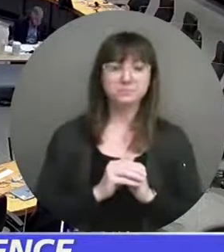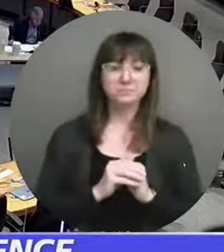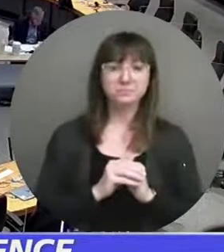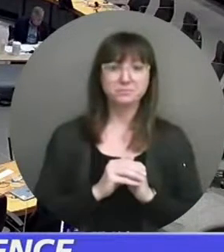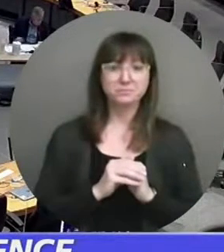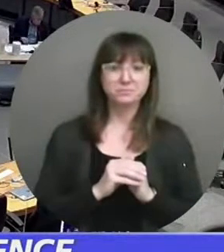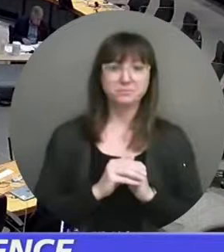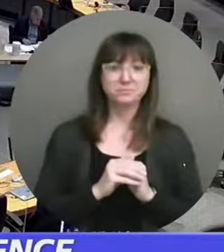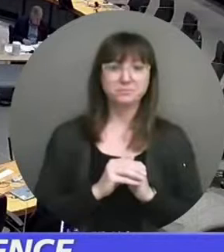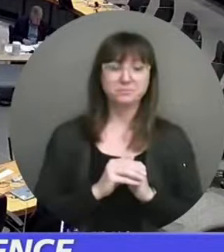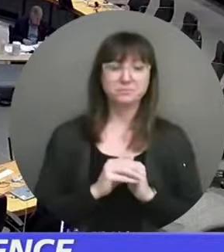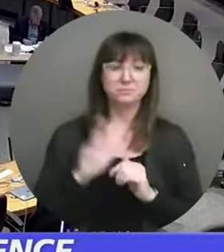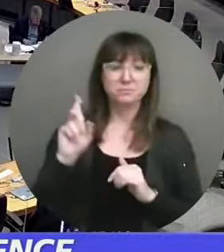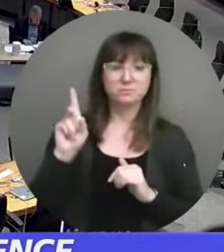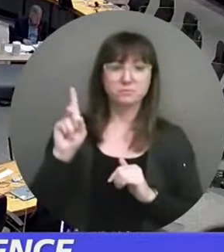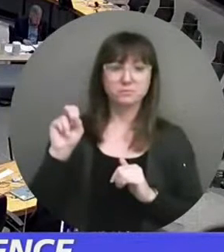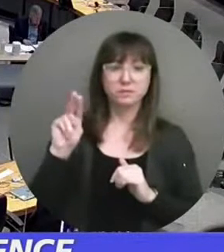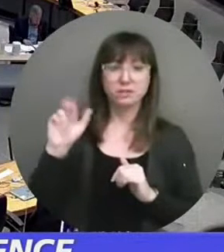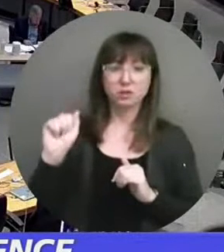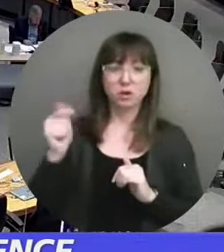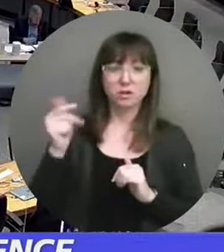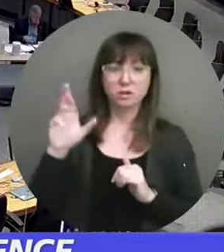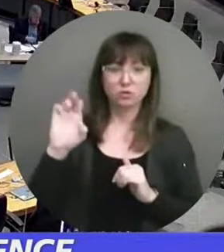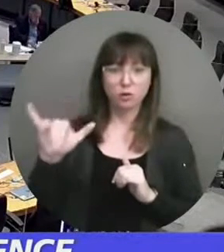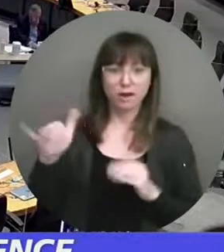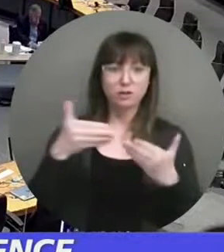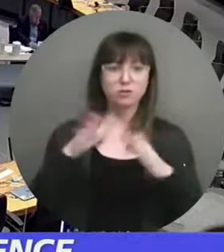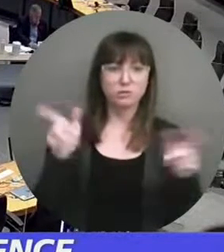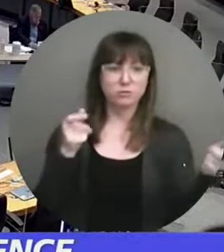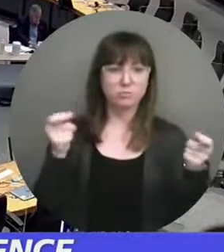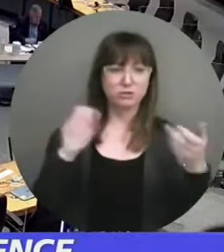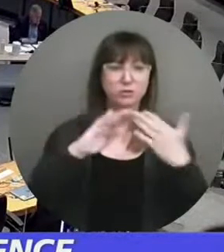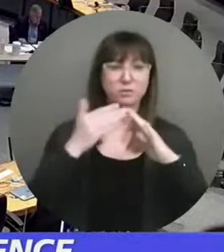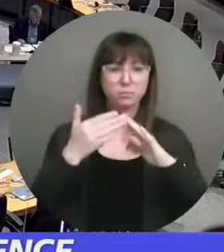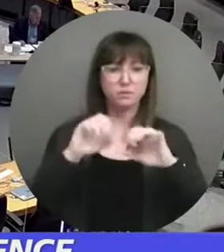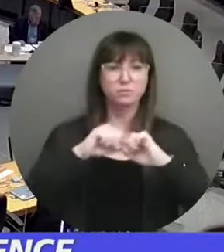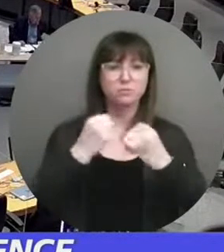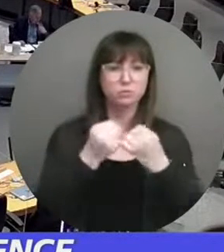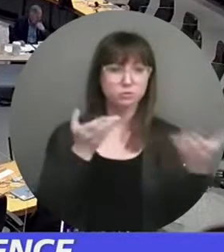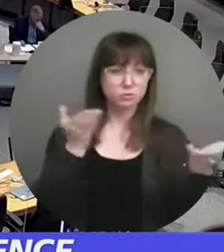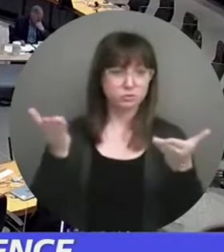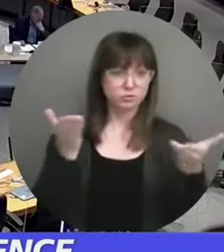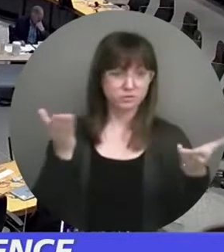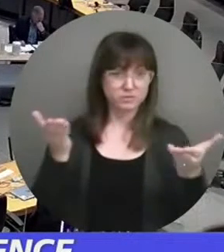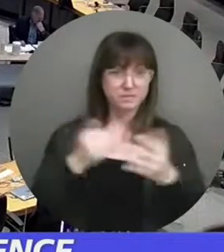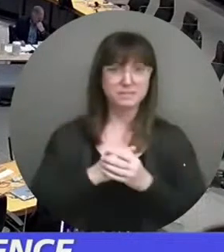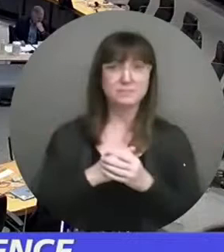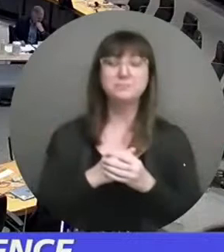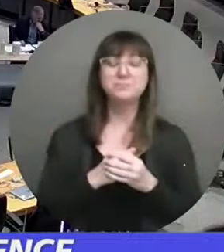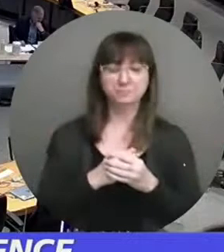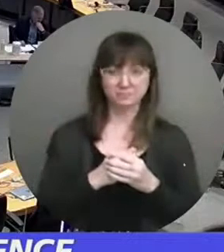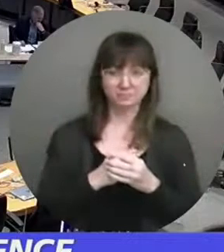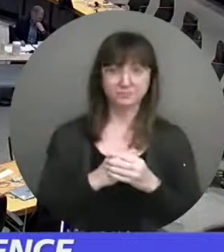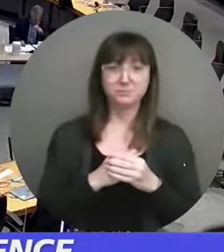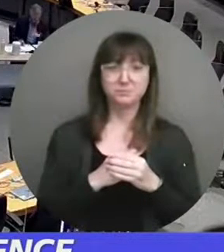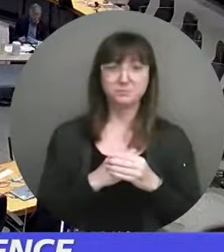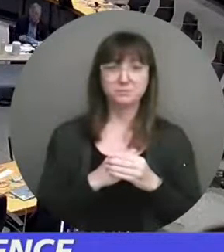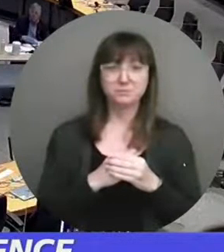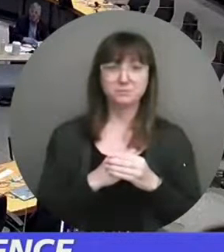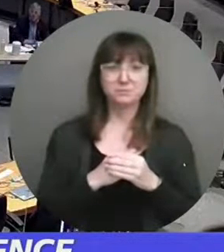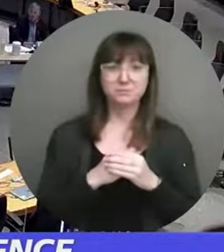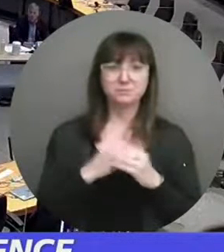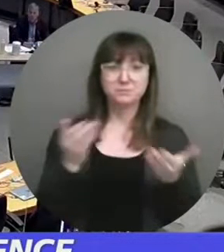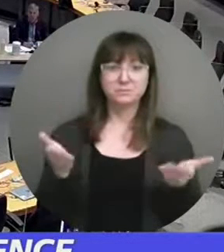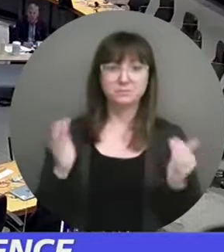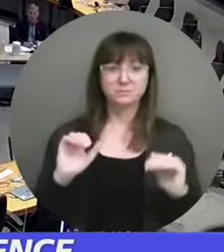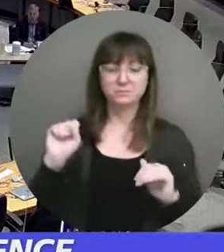installations, Donna Gray, General Manager, Community and Social Services, Directrice générale des services sociaux et communautaires,